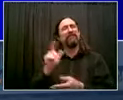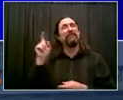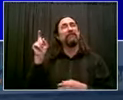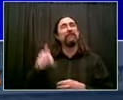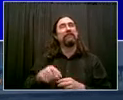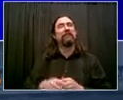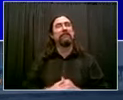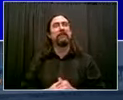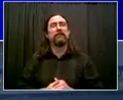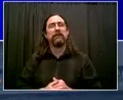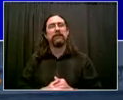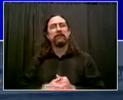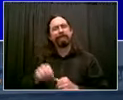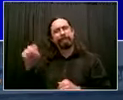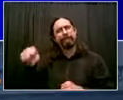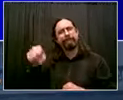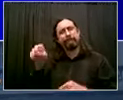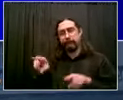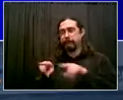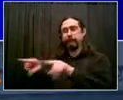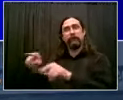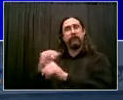So we need Congress to act.